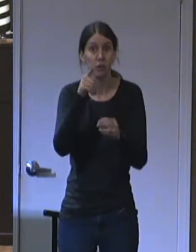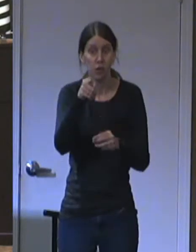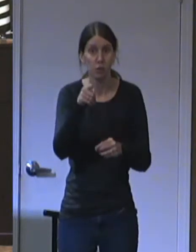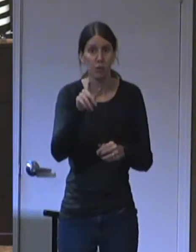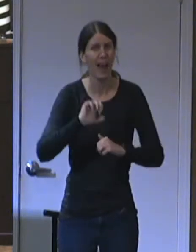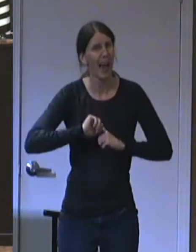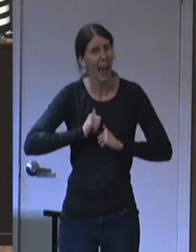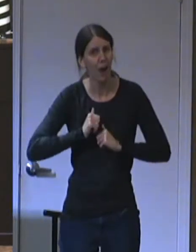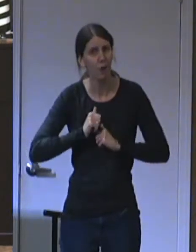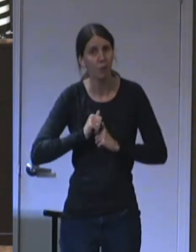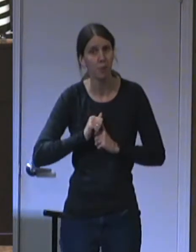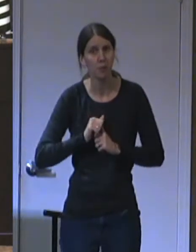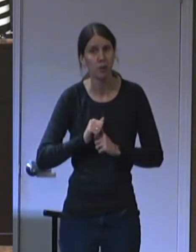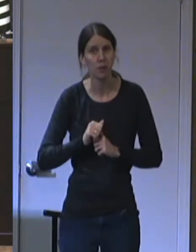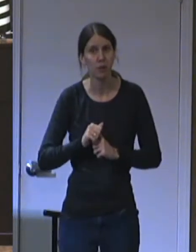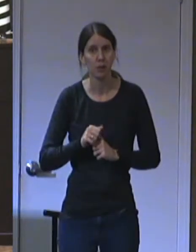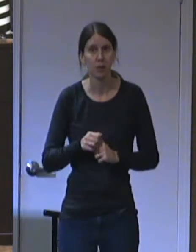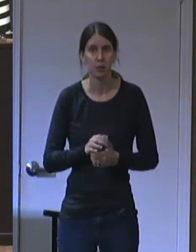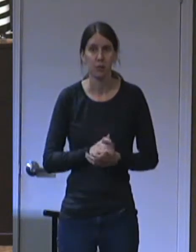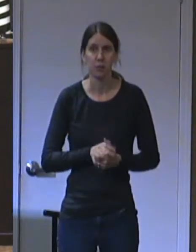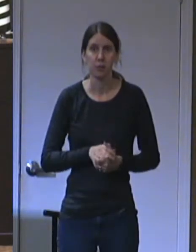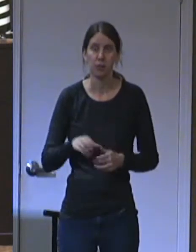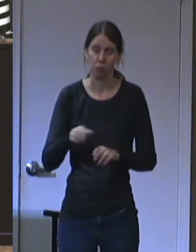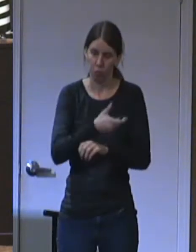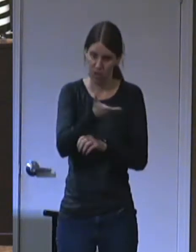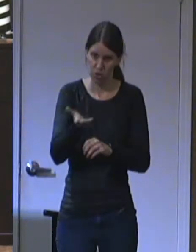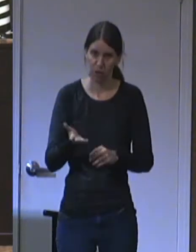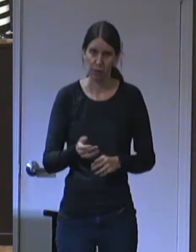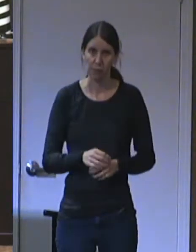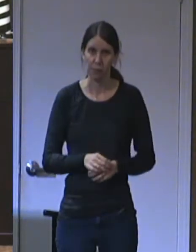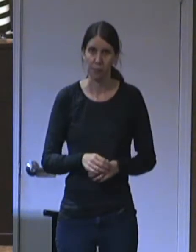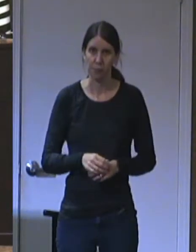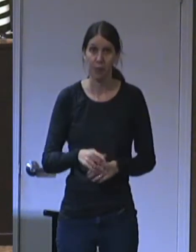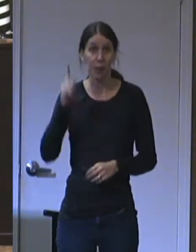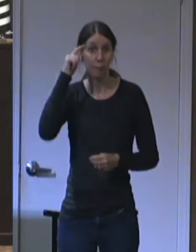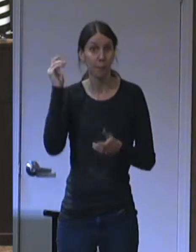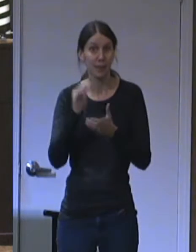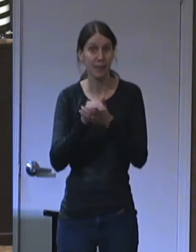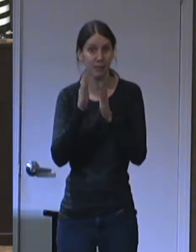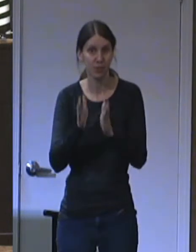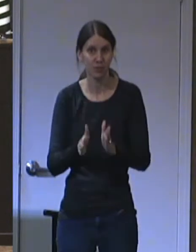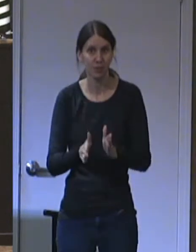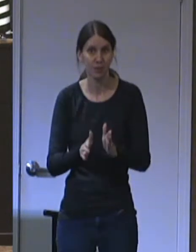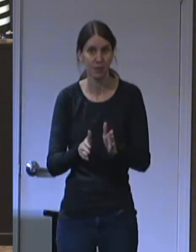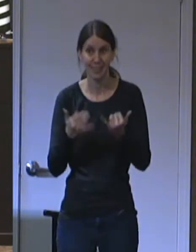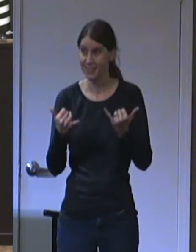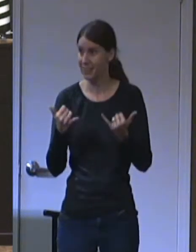at to understand. And for those of us who are believers today,